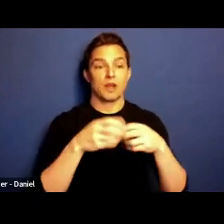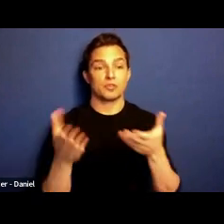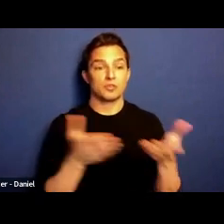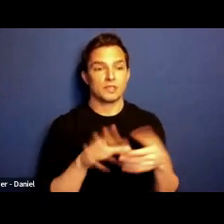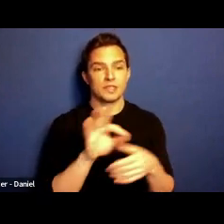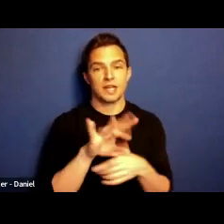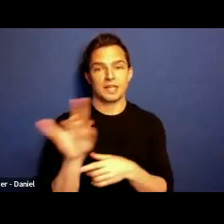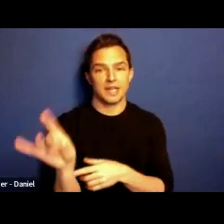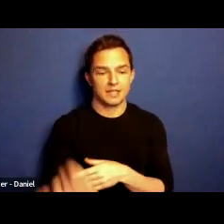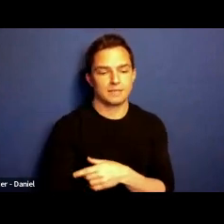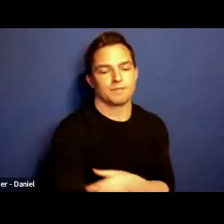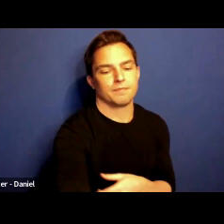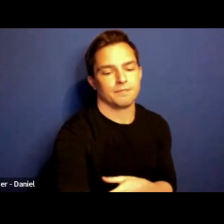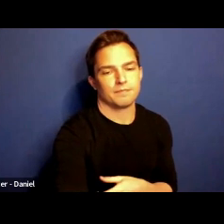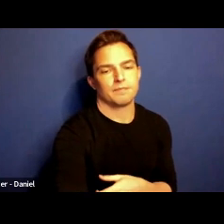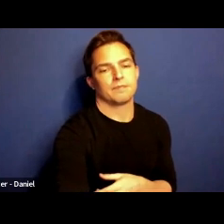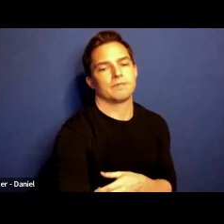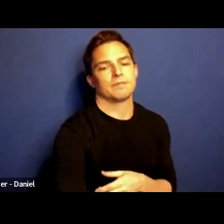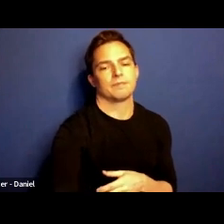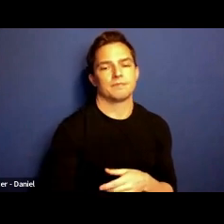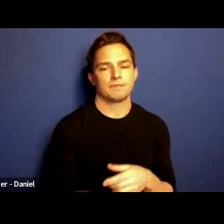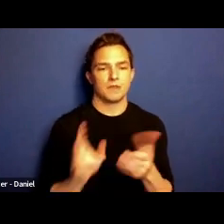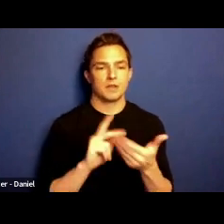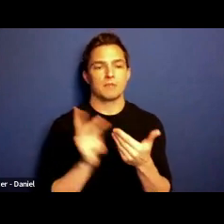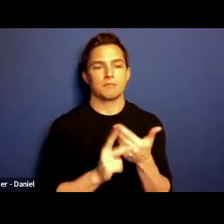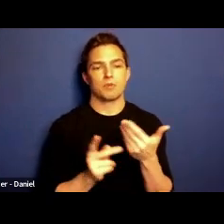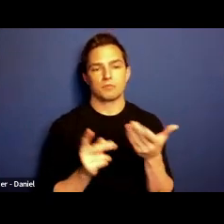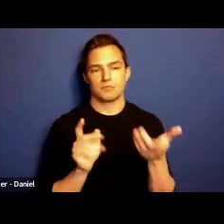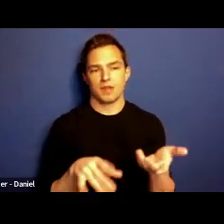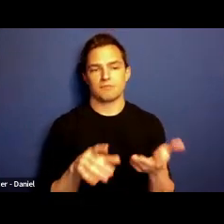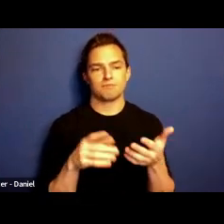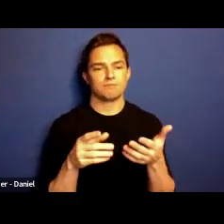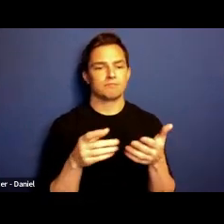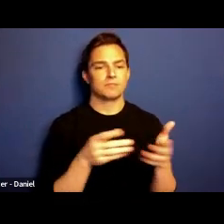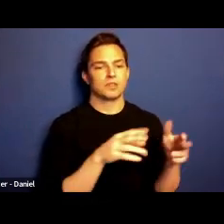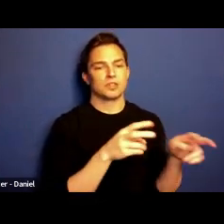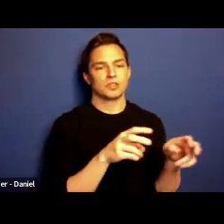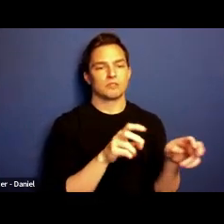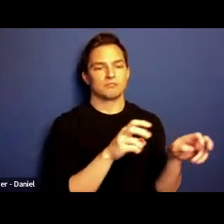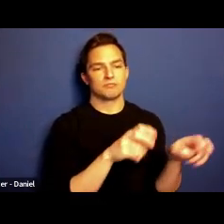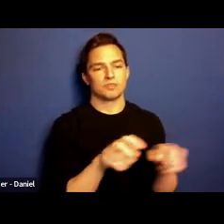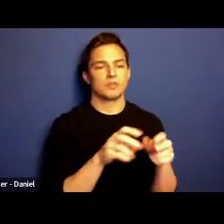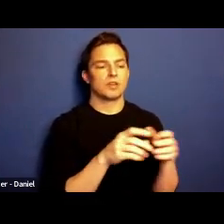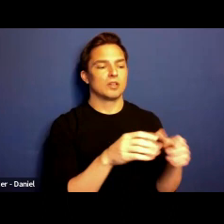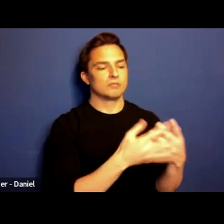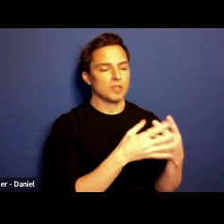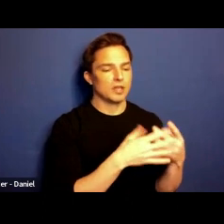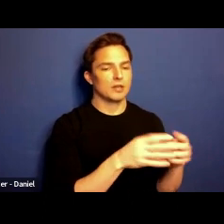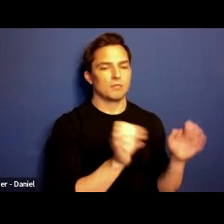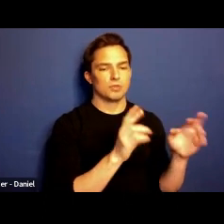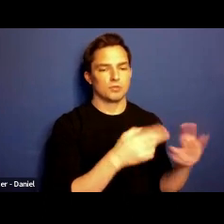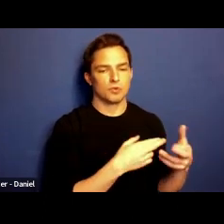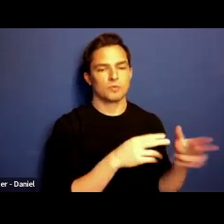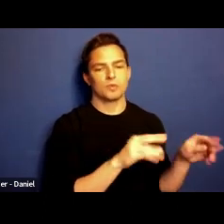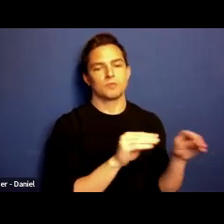988, and programs that can divert individuals from emergency rooms, jails, and inpatient to less restrictive,